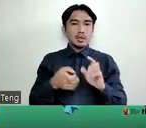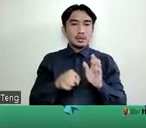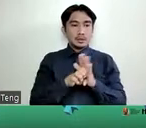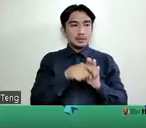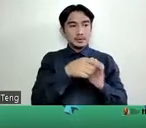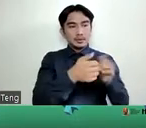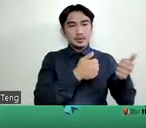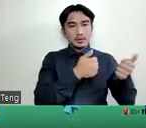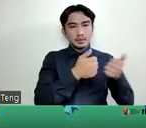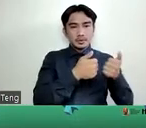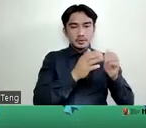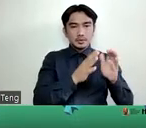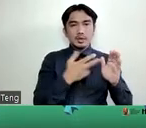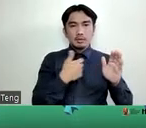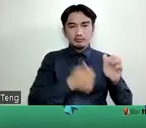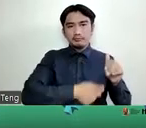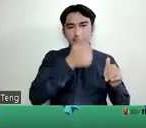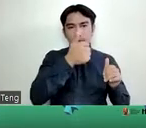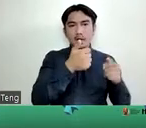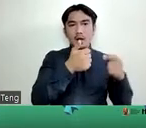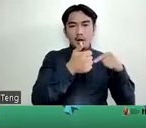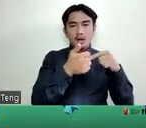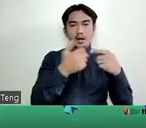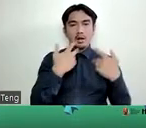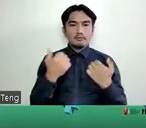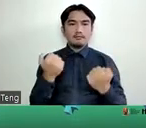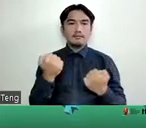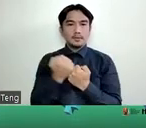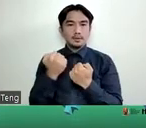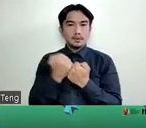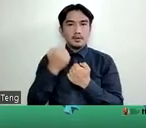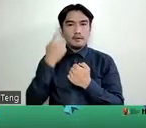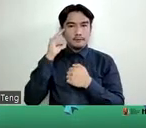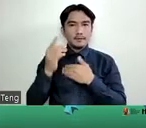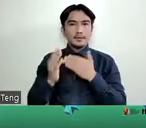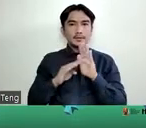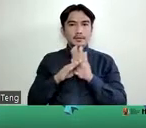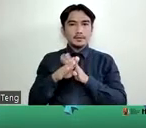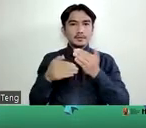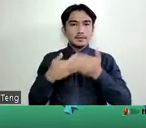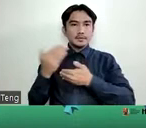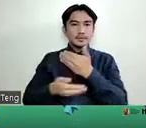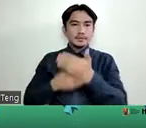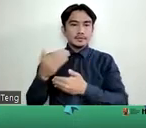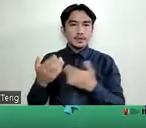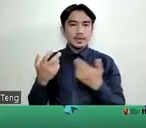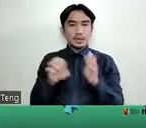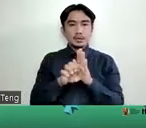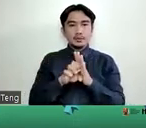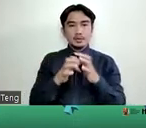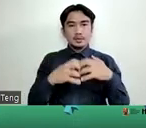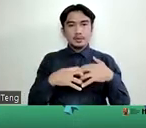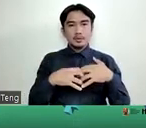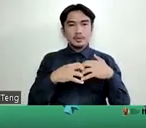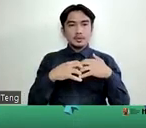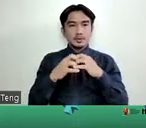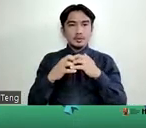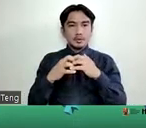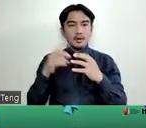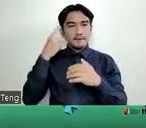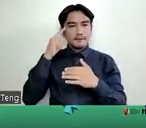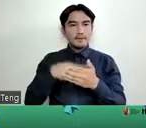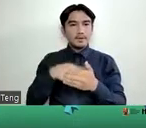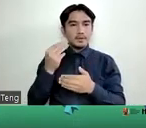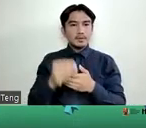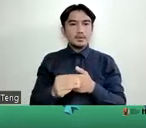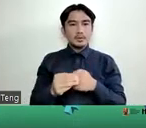Prize needs to be supported or developed further. Thus, the creation of the Homebrewed Program, which is the